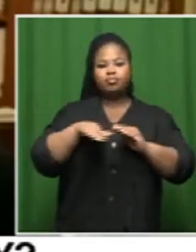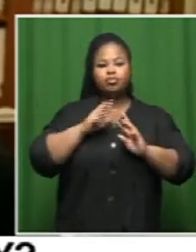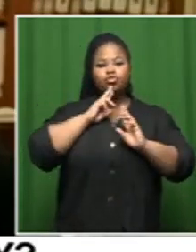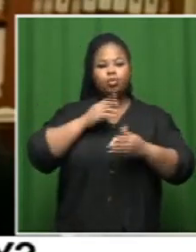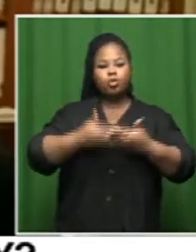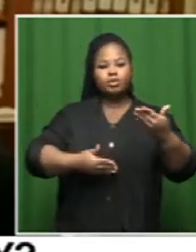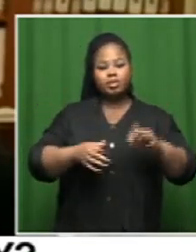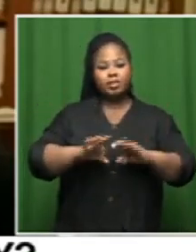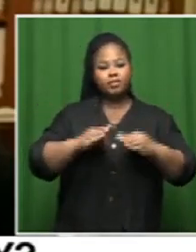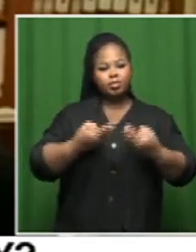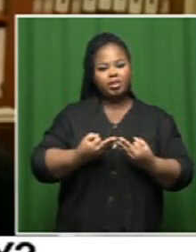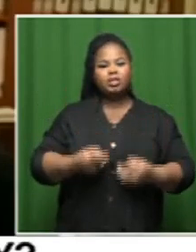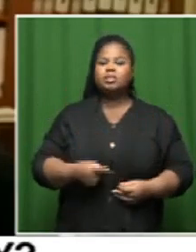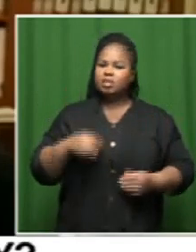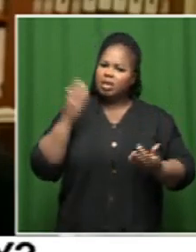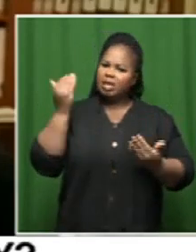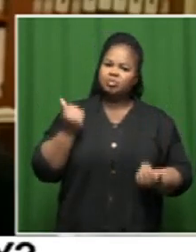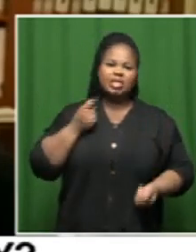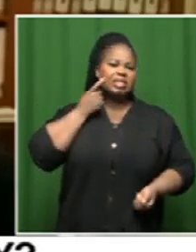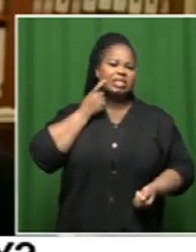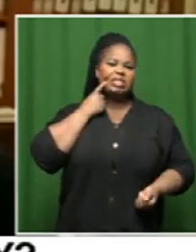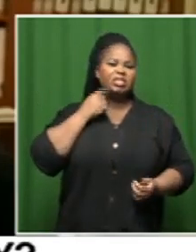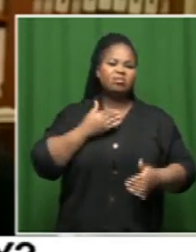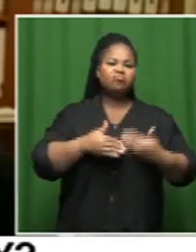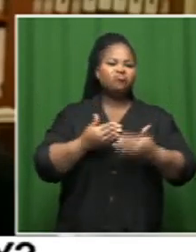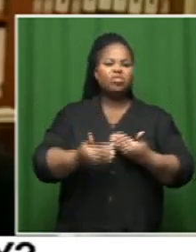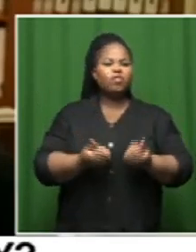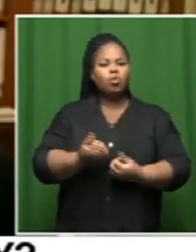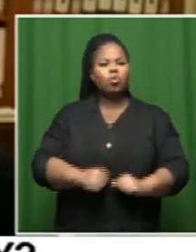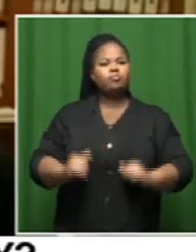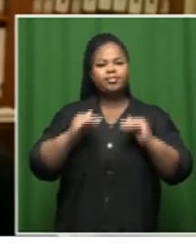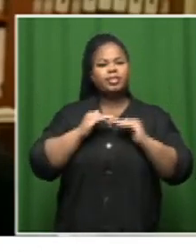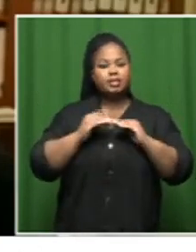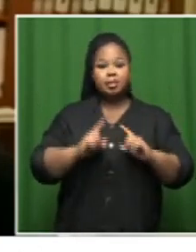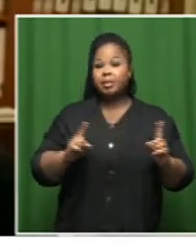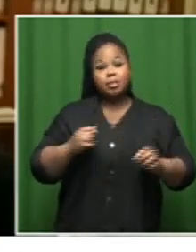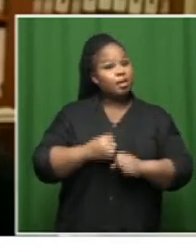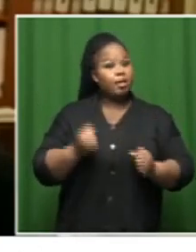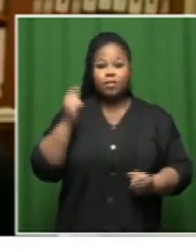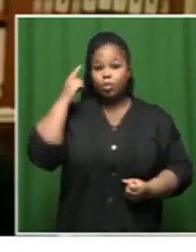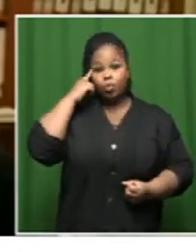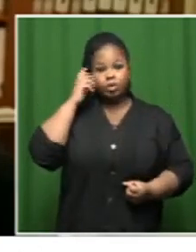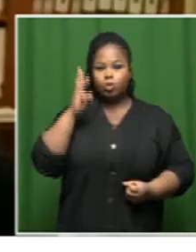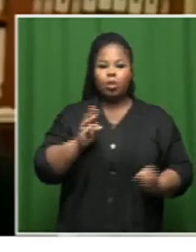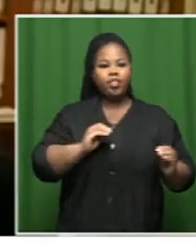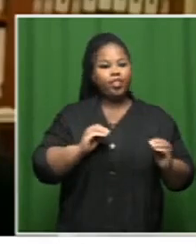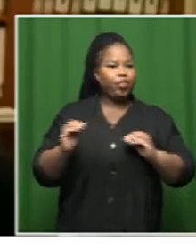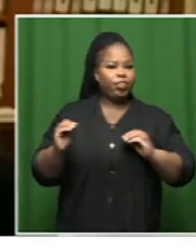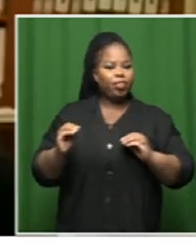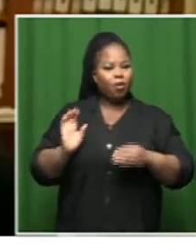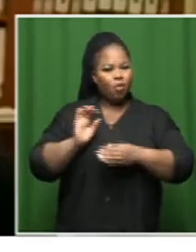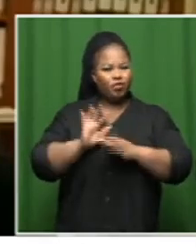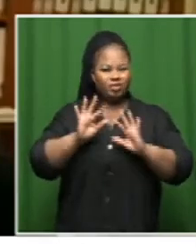expect the journey of justice to be an easy one, and at the very least anticipated that it would be at least longer than the